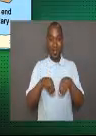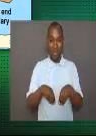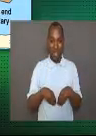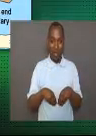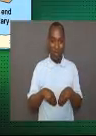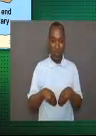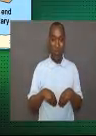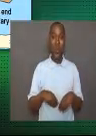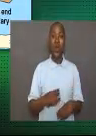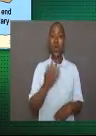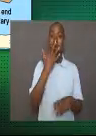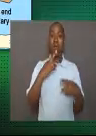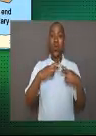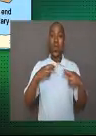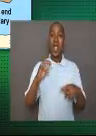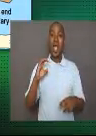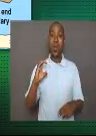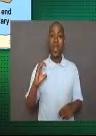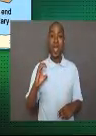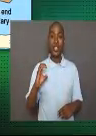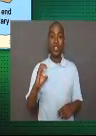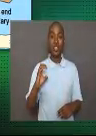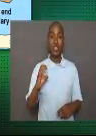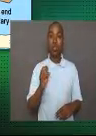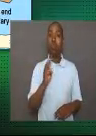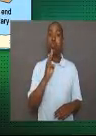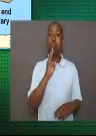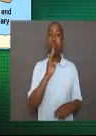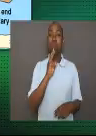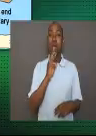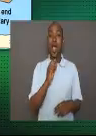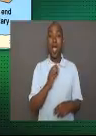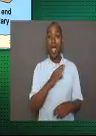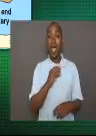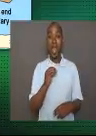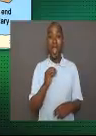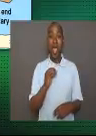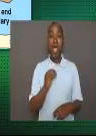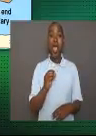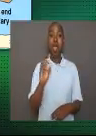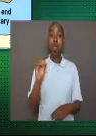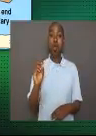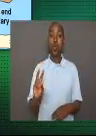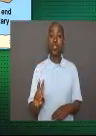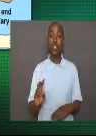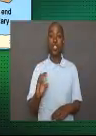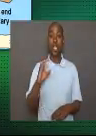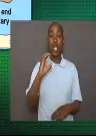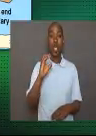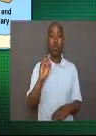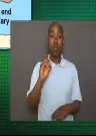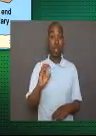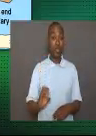Capillaries enable the exchange of water, oxygen, carbon dioxide, and